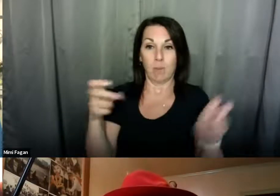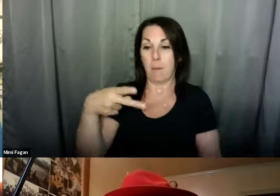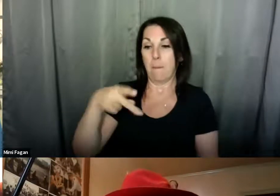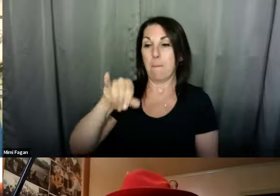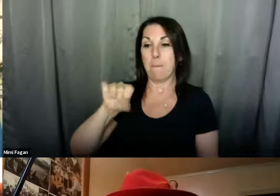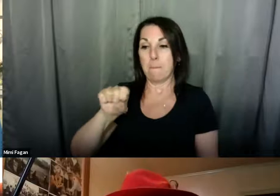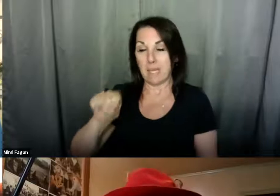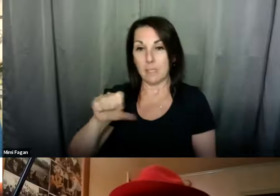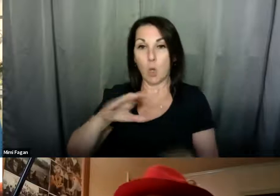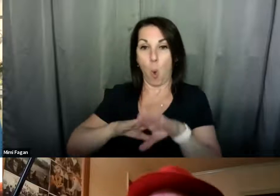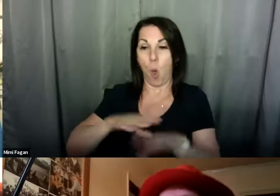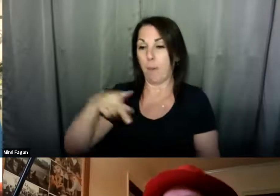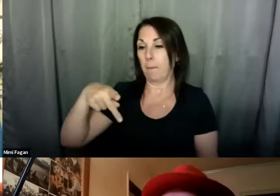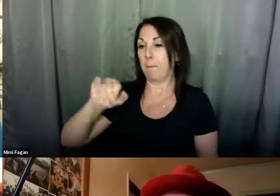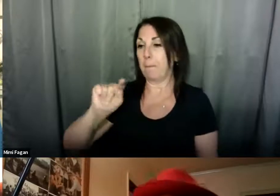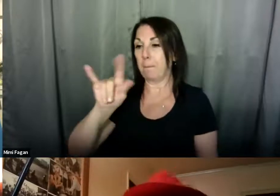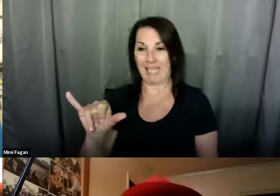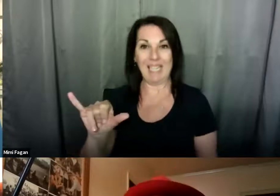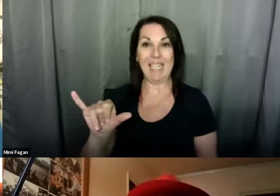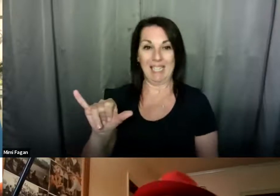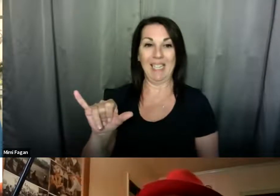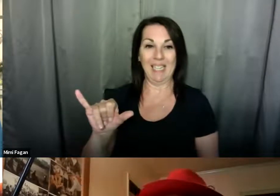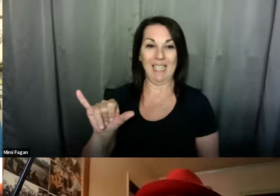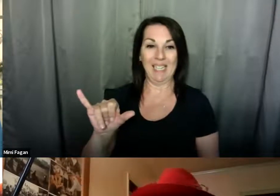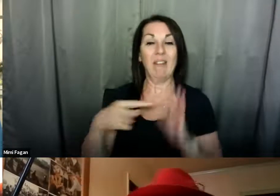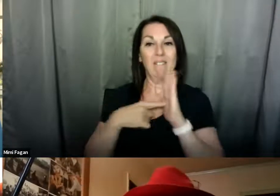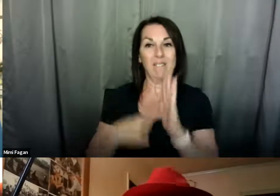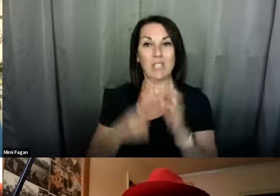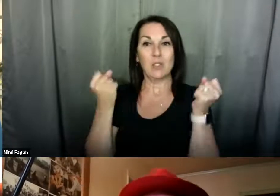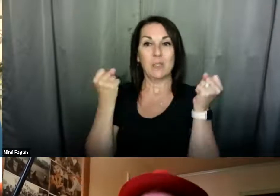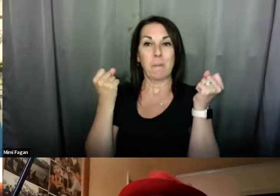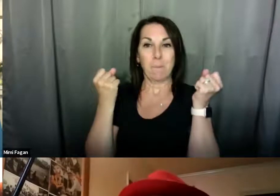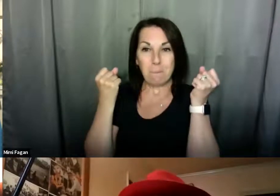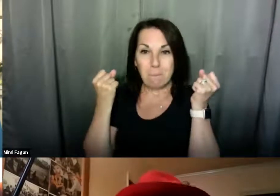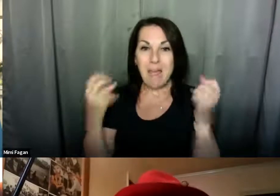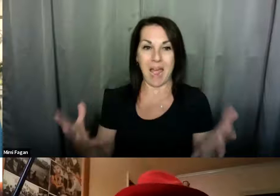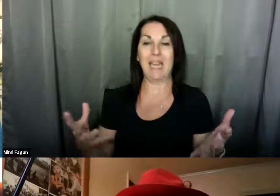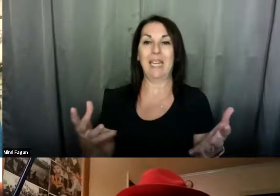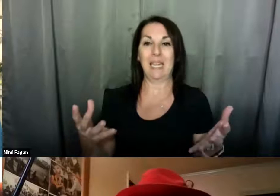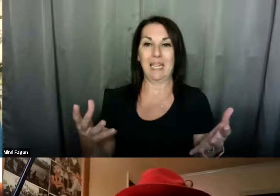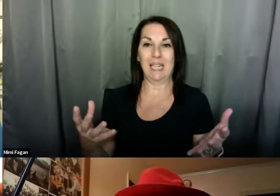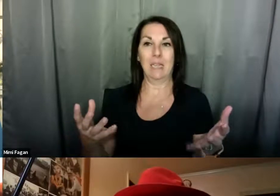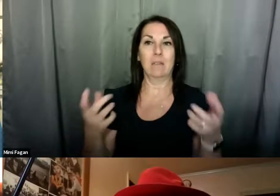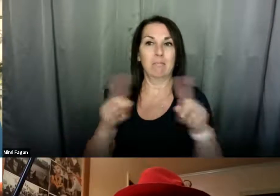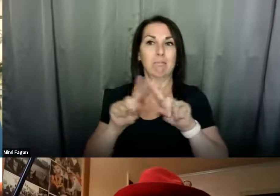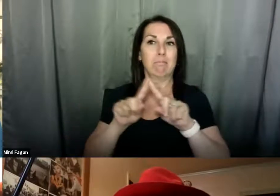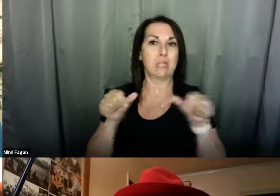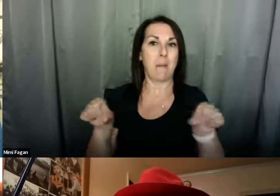pity, which features a number of NDACA deposits.